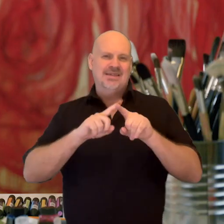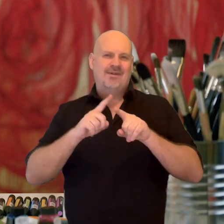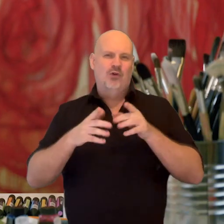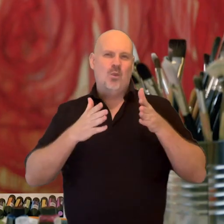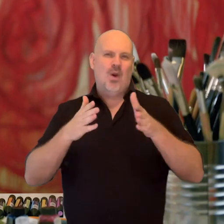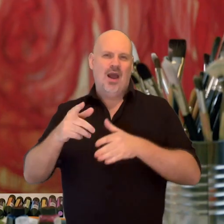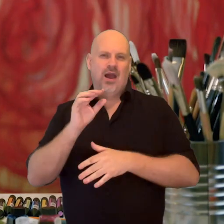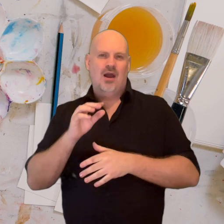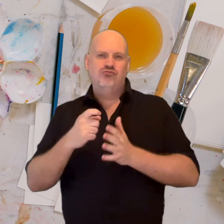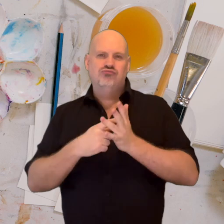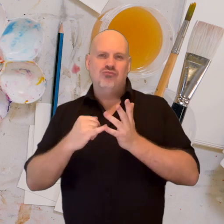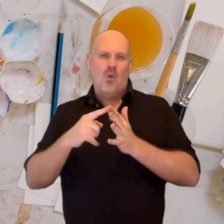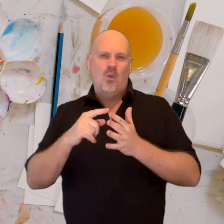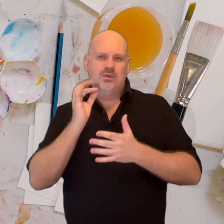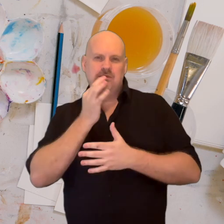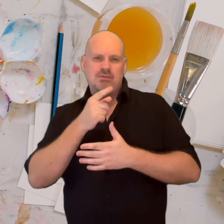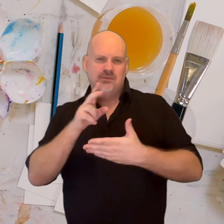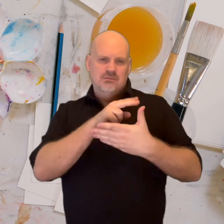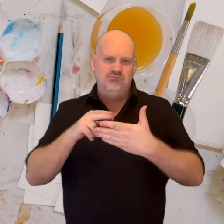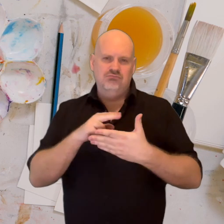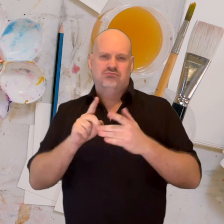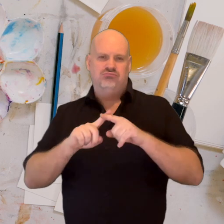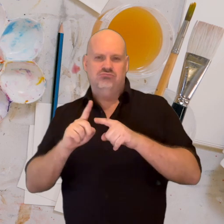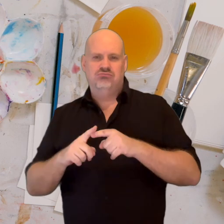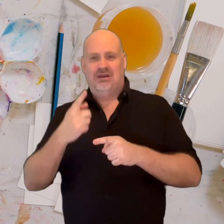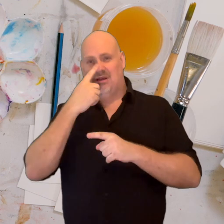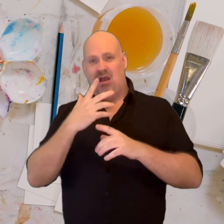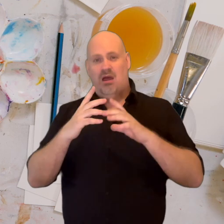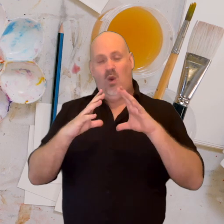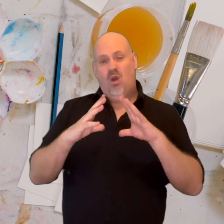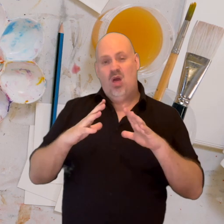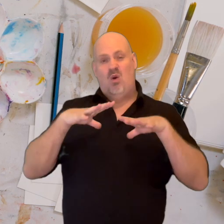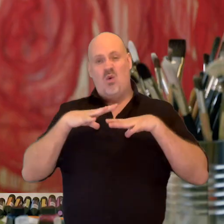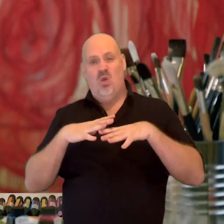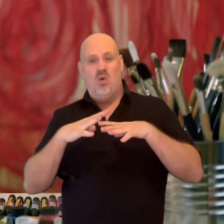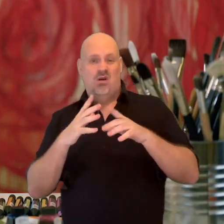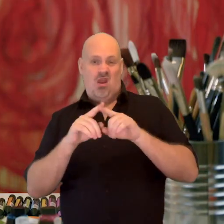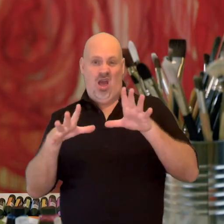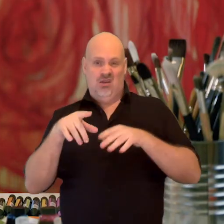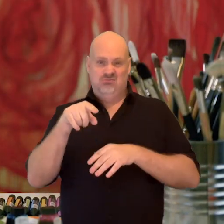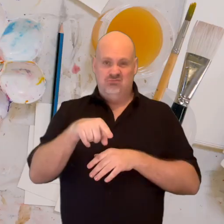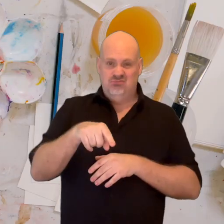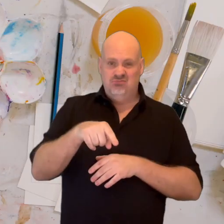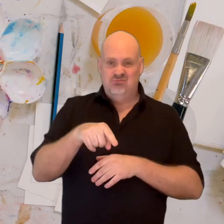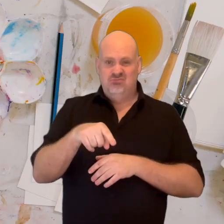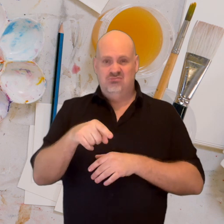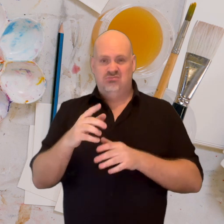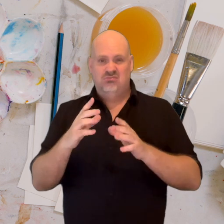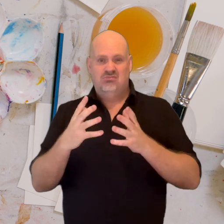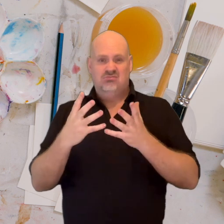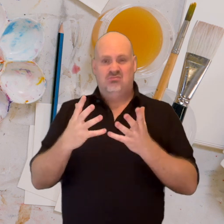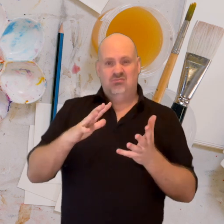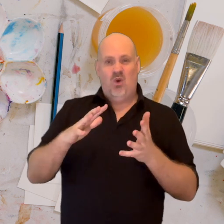While you can have the very realistic looking one, you can also go a lot looser, like this, for example, from